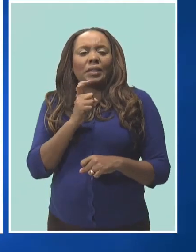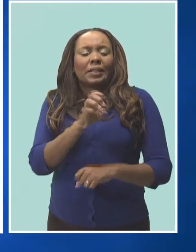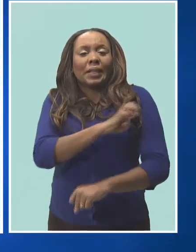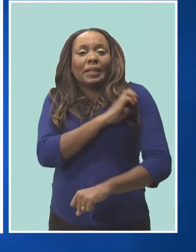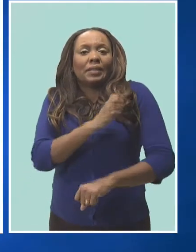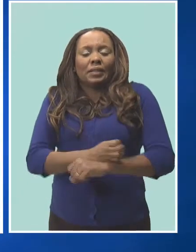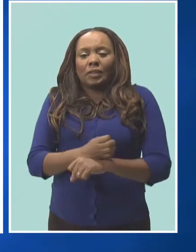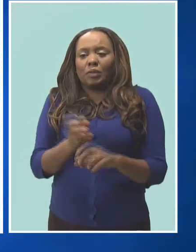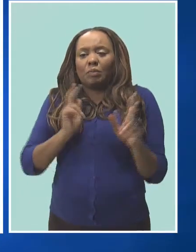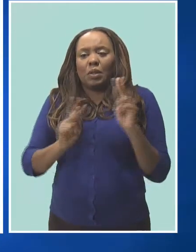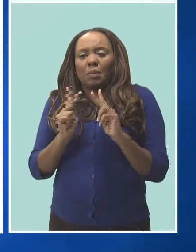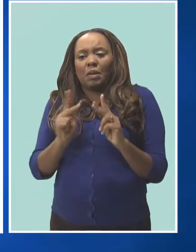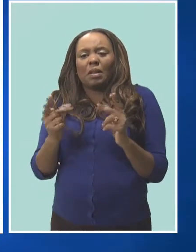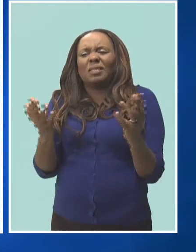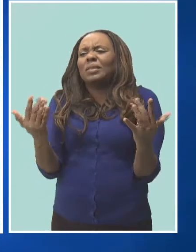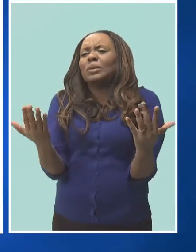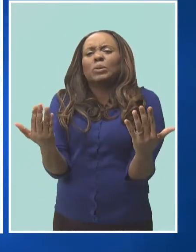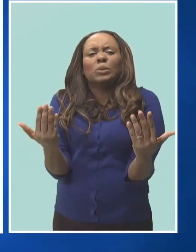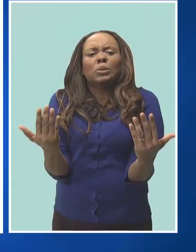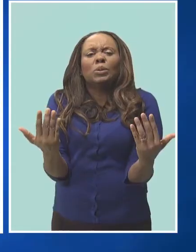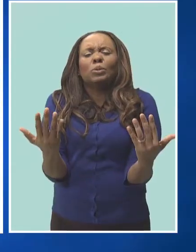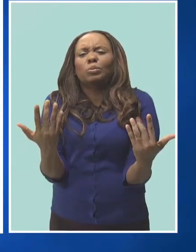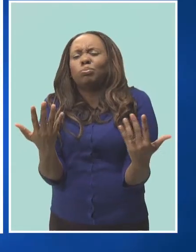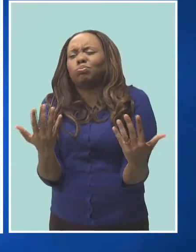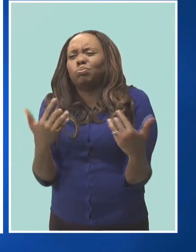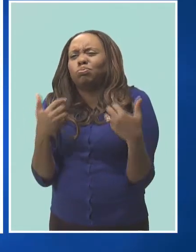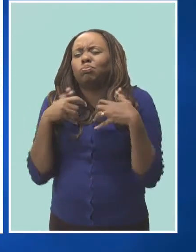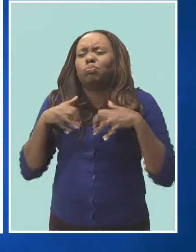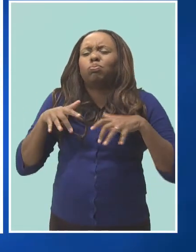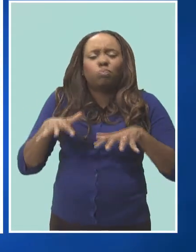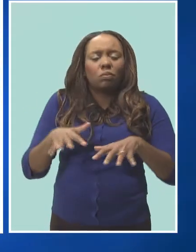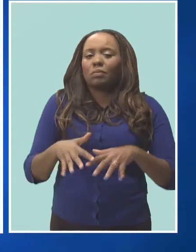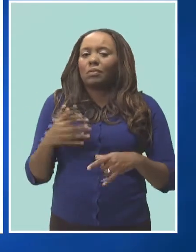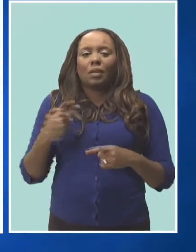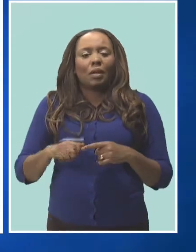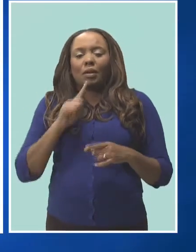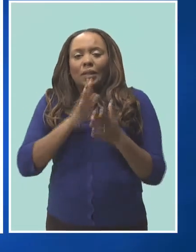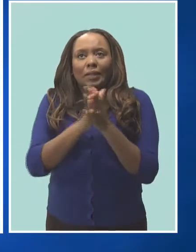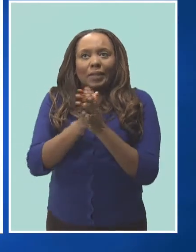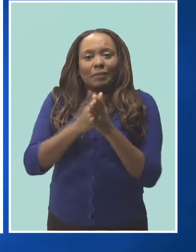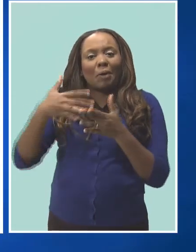of from the fans and the people. So I'm really looking forward to when we could be back outside again.